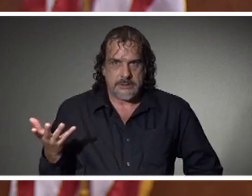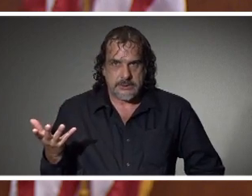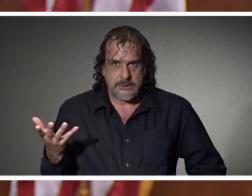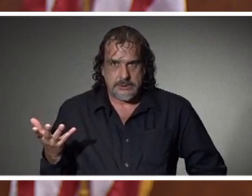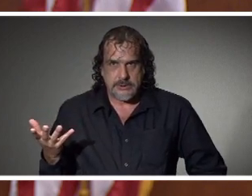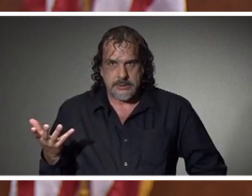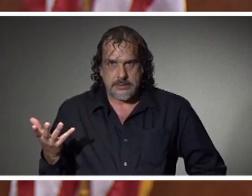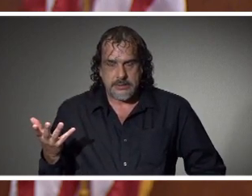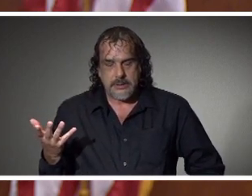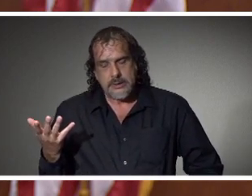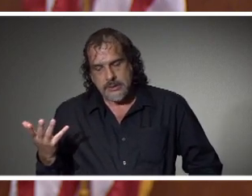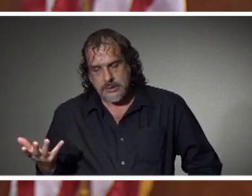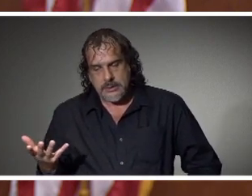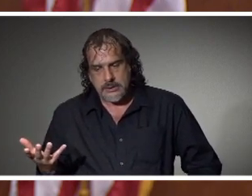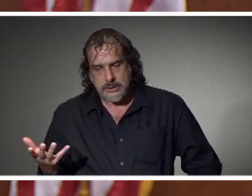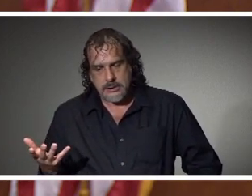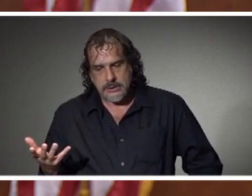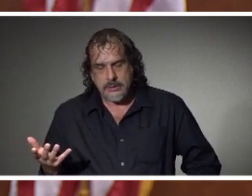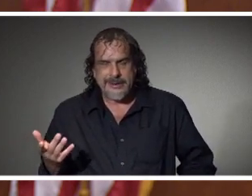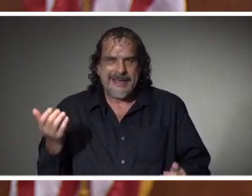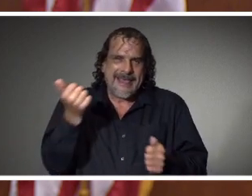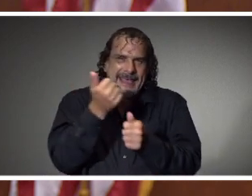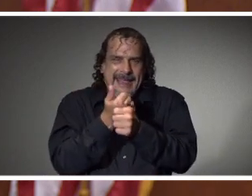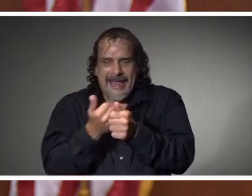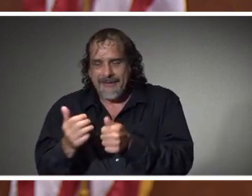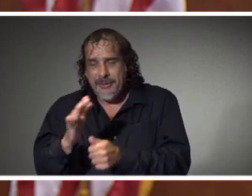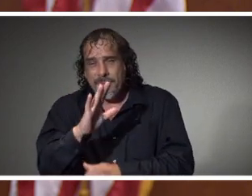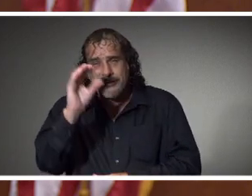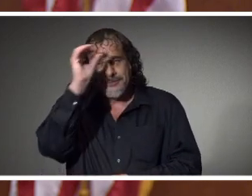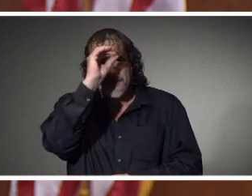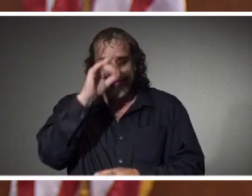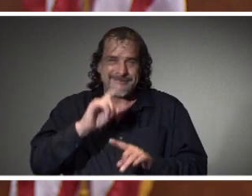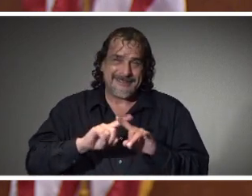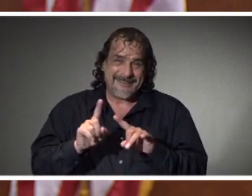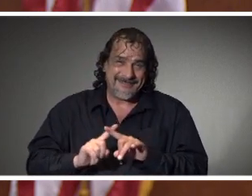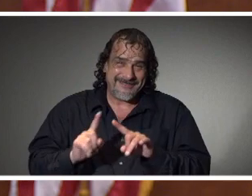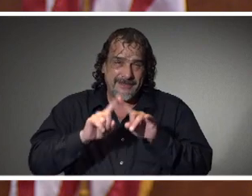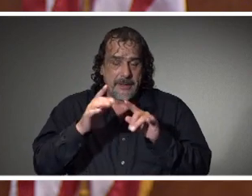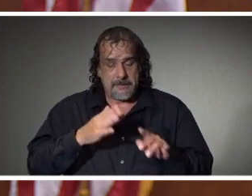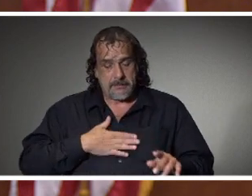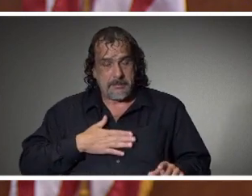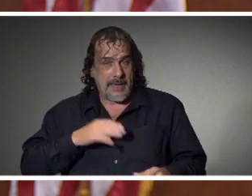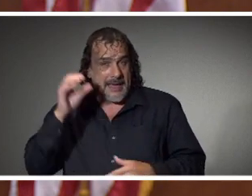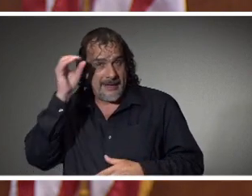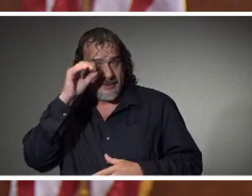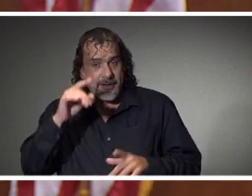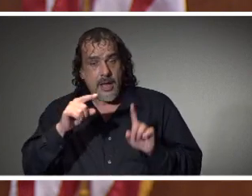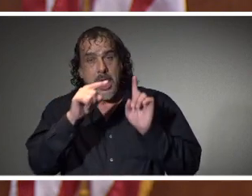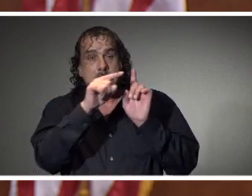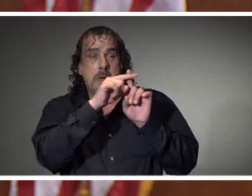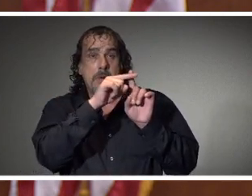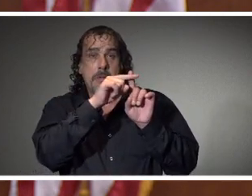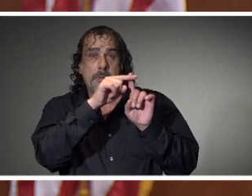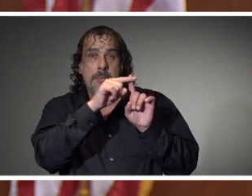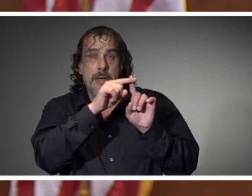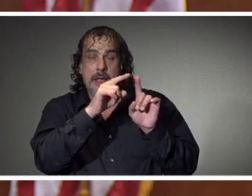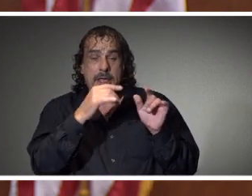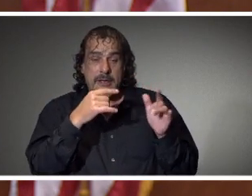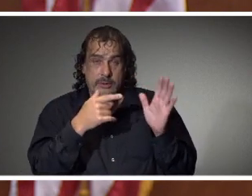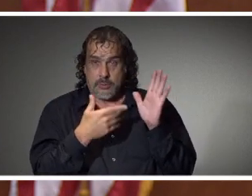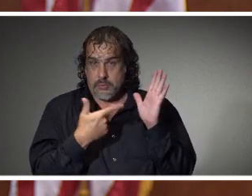which everyone has an opinion. My personal view is that the test positivity rate is not a